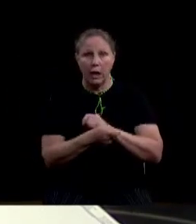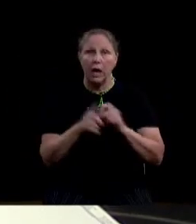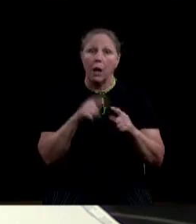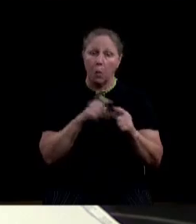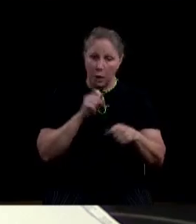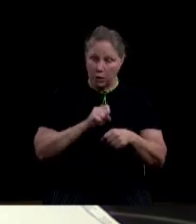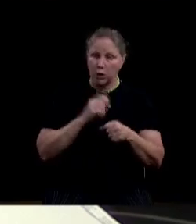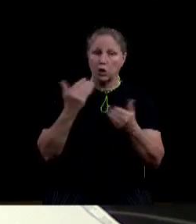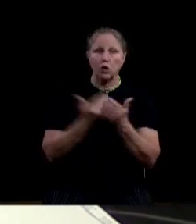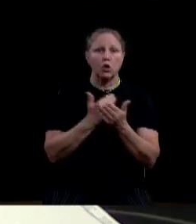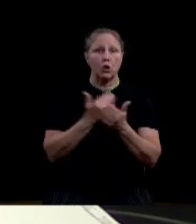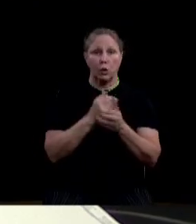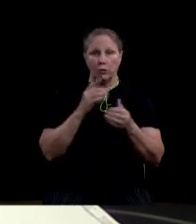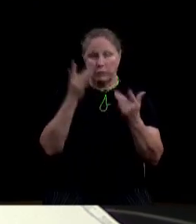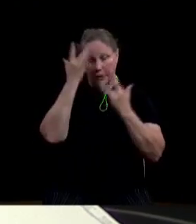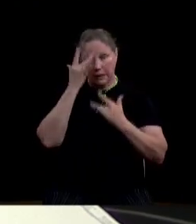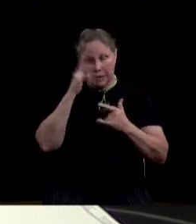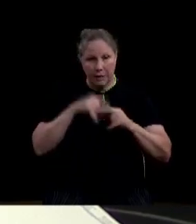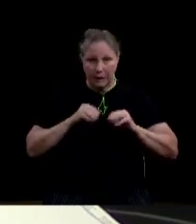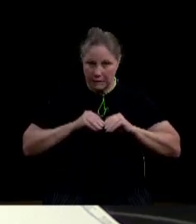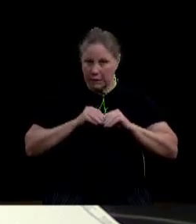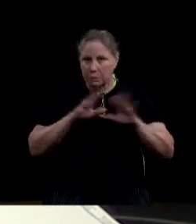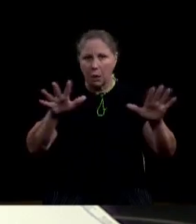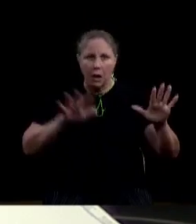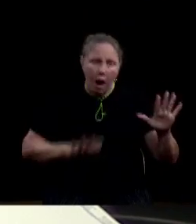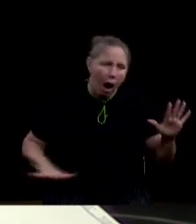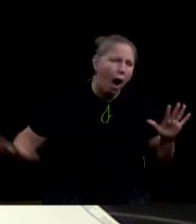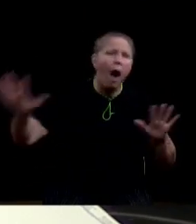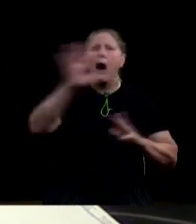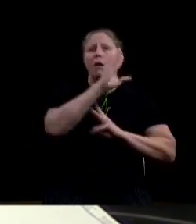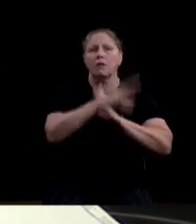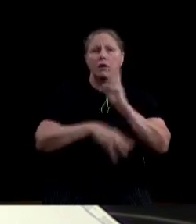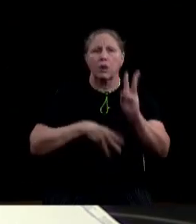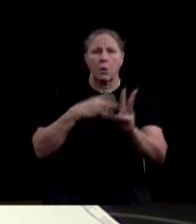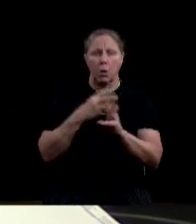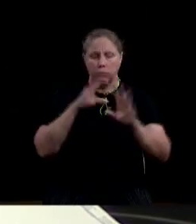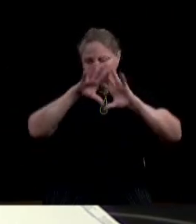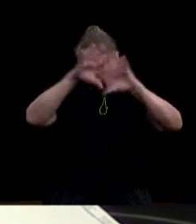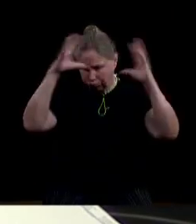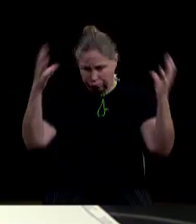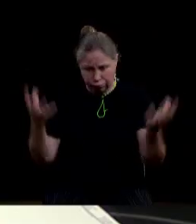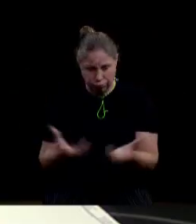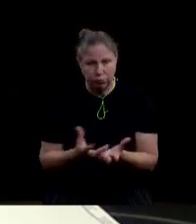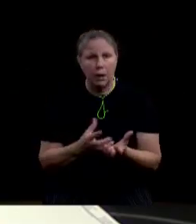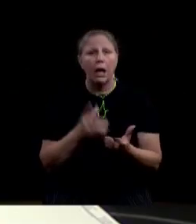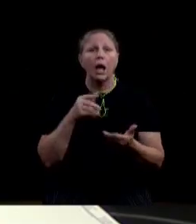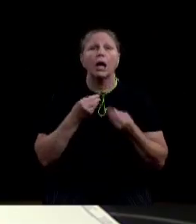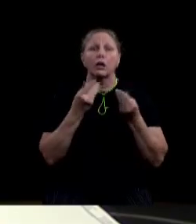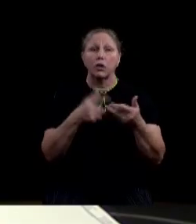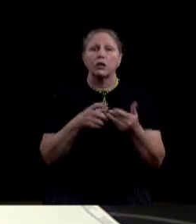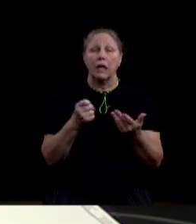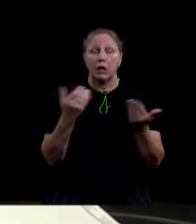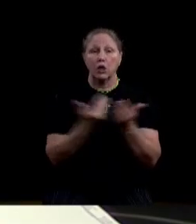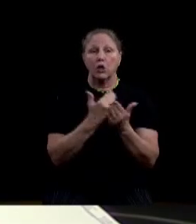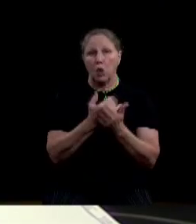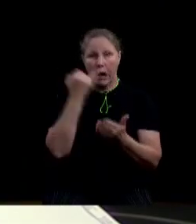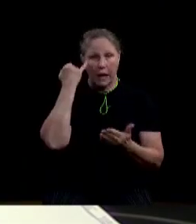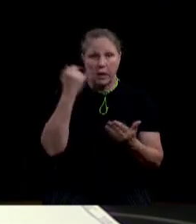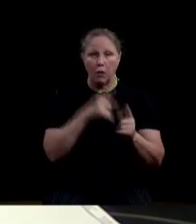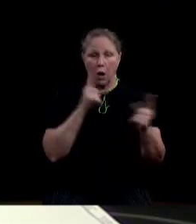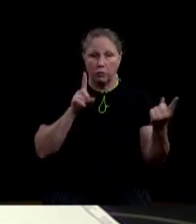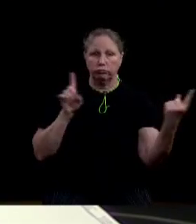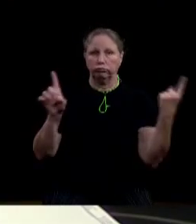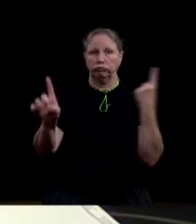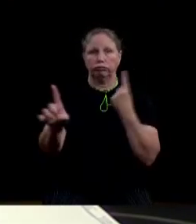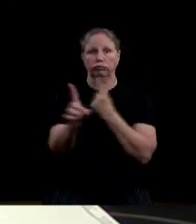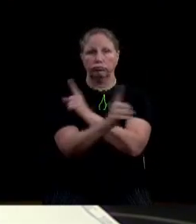over the world, which introduced a new concept called social distancing. The purpose of this comment is to provide my thoughts on how